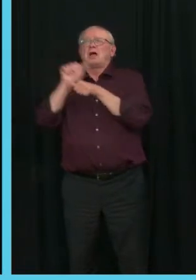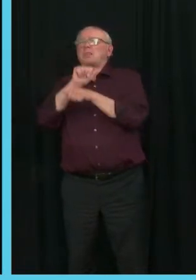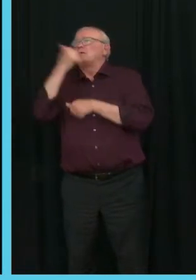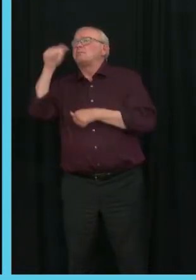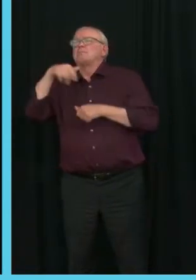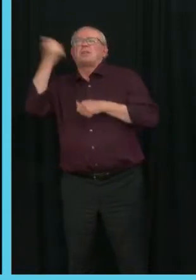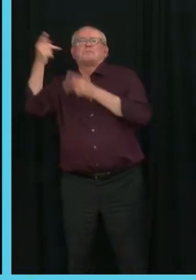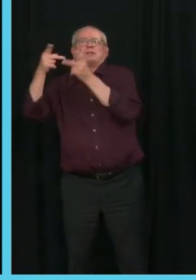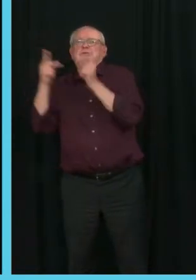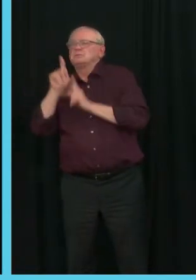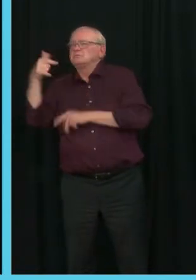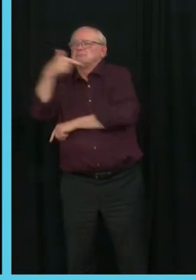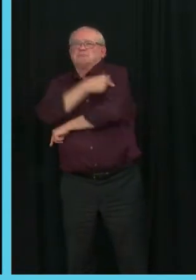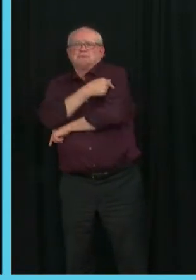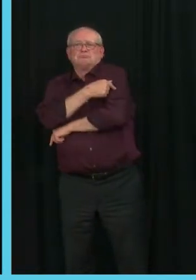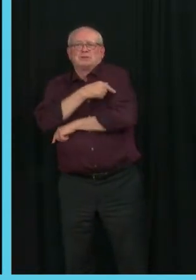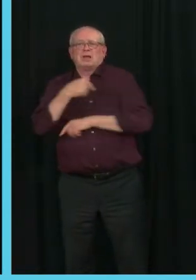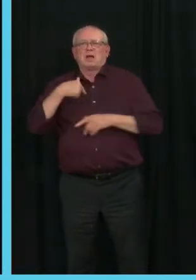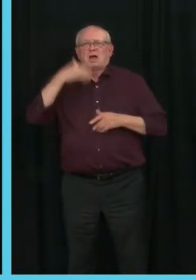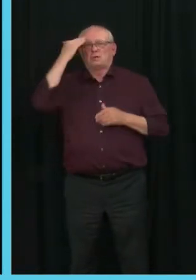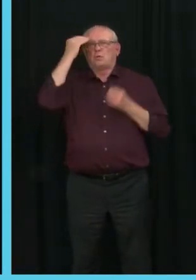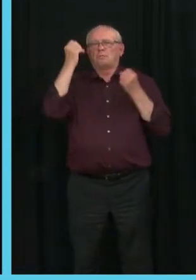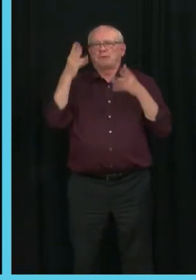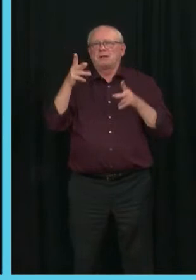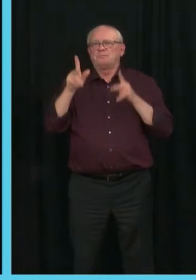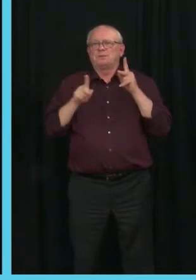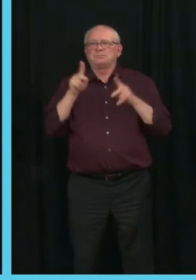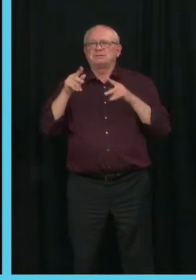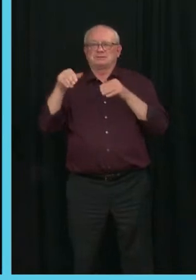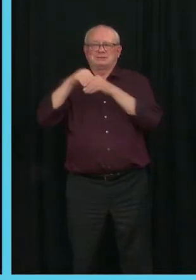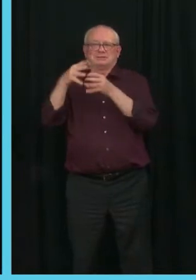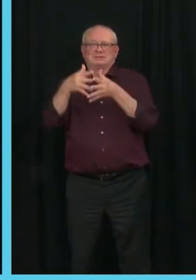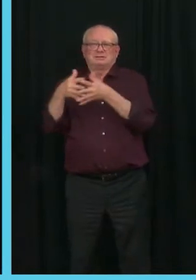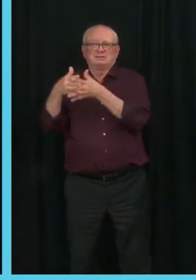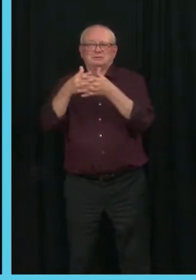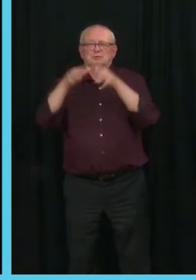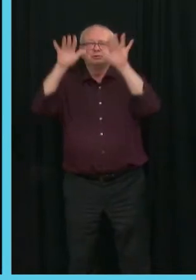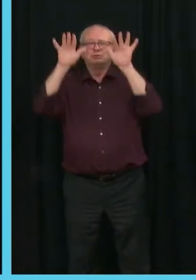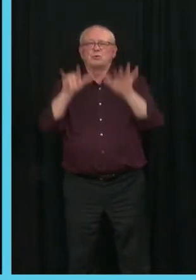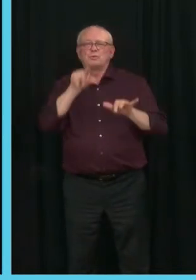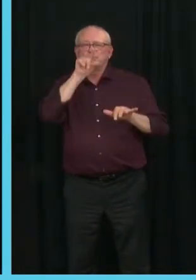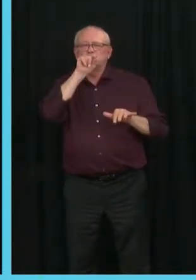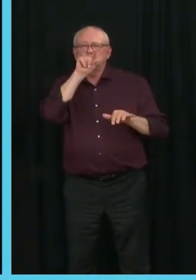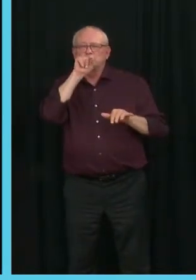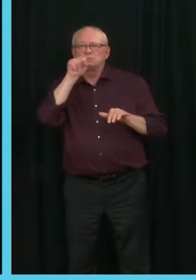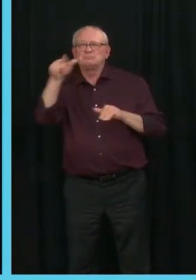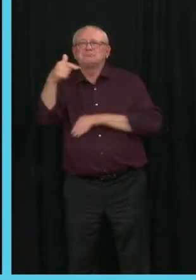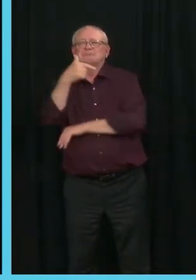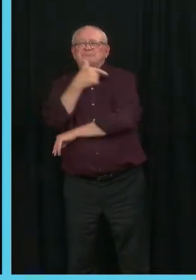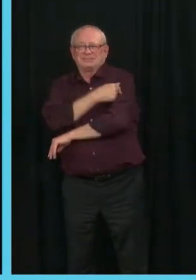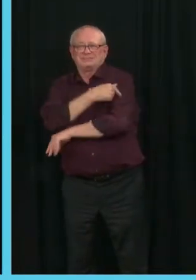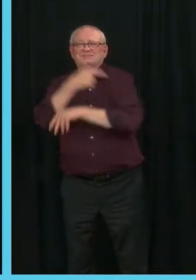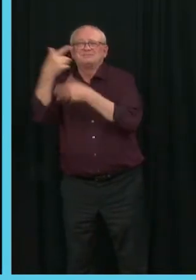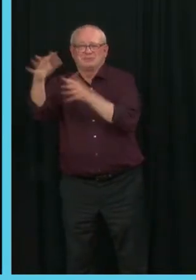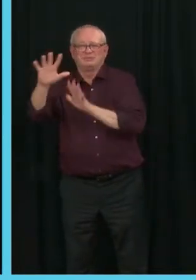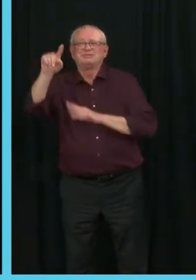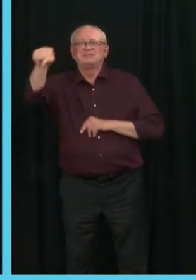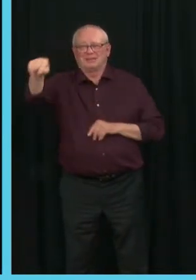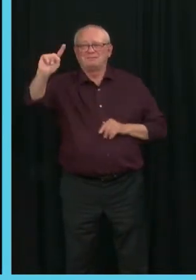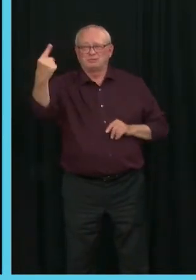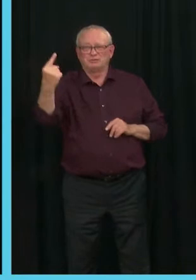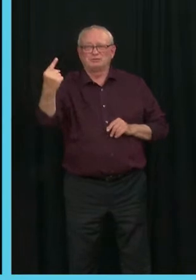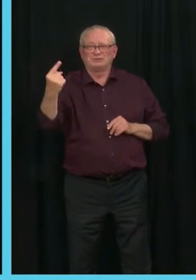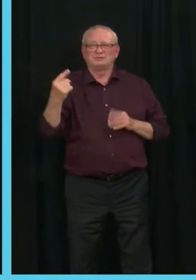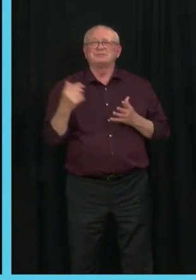snowbird Albertans who received a vaccination while they were away. We ask that they register their vaccination